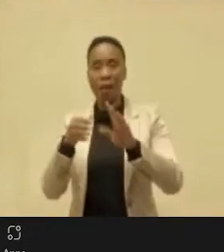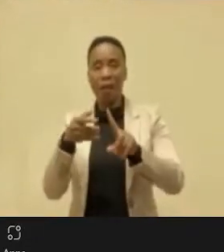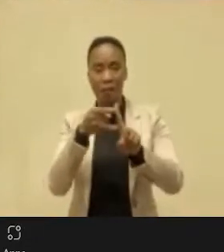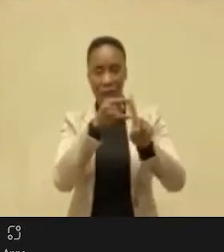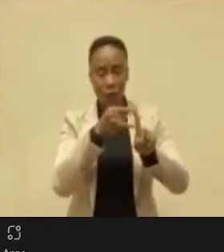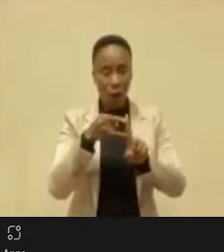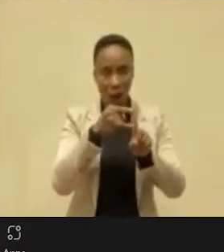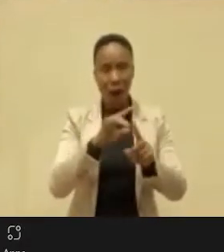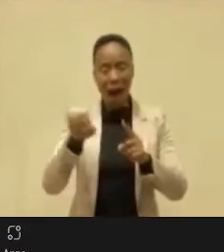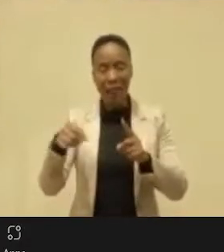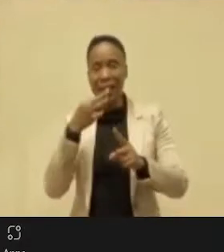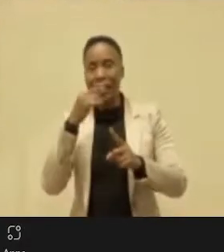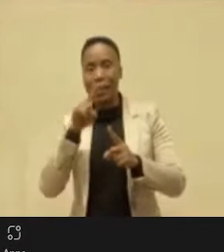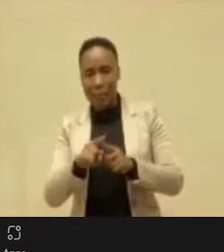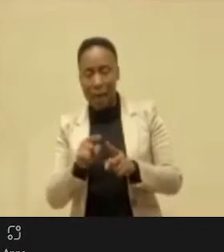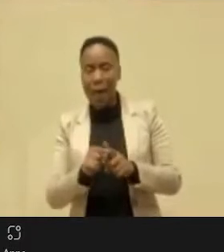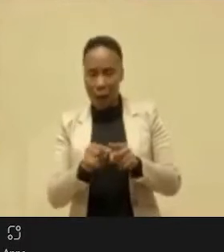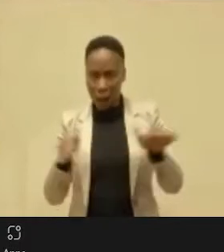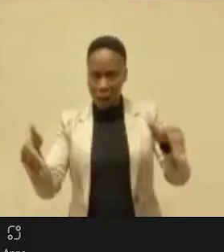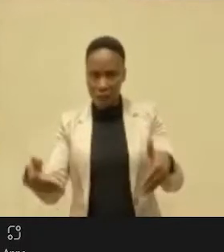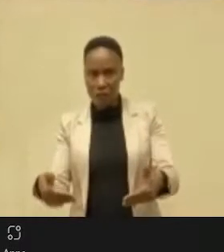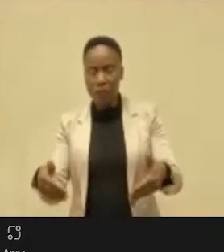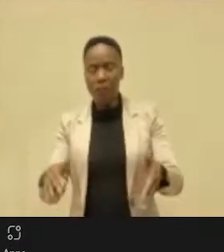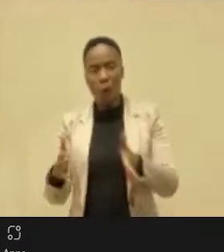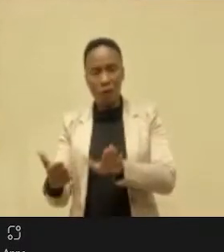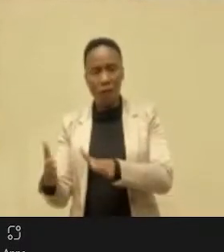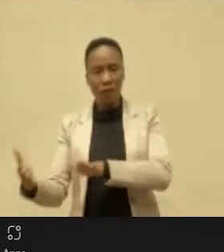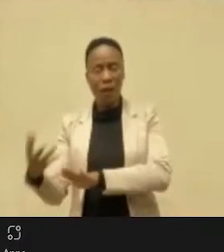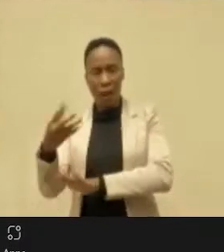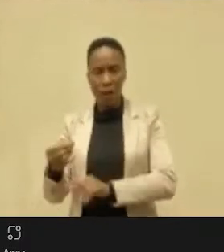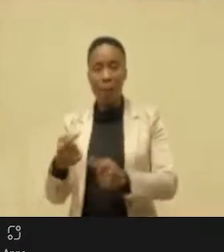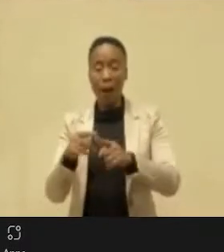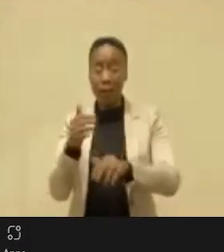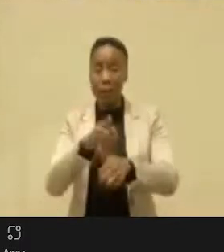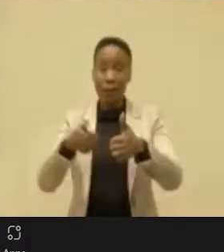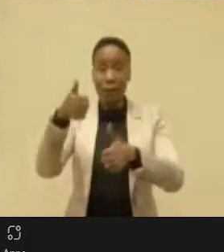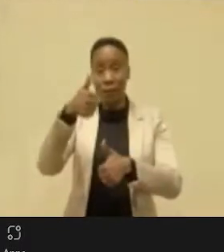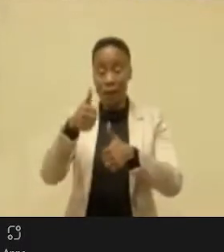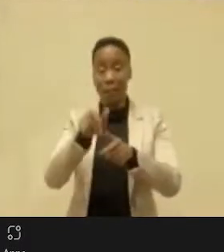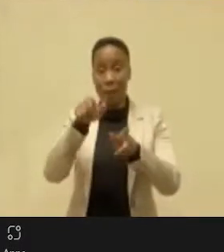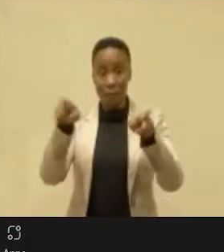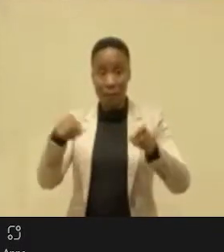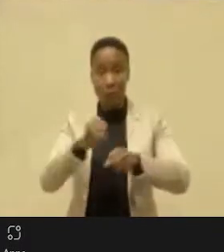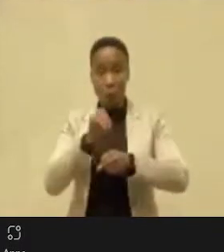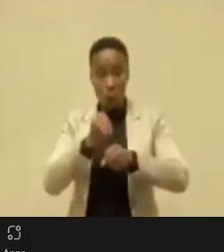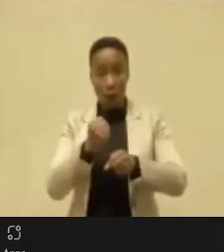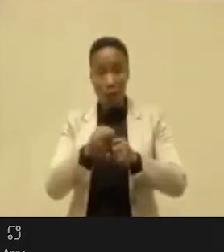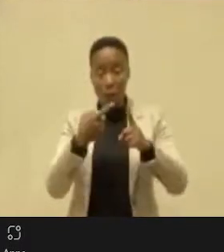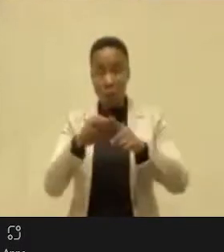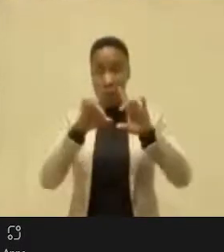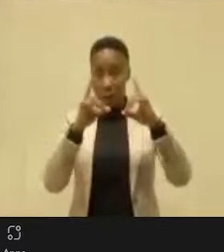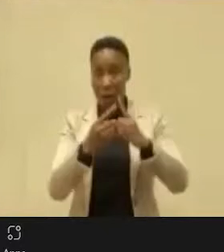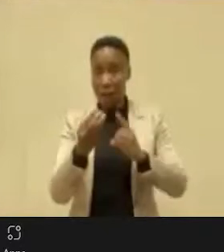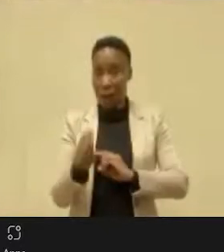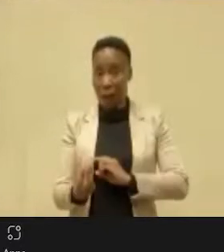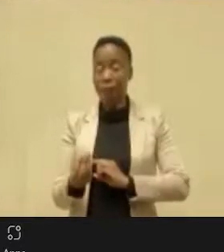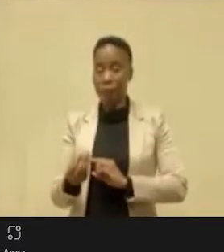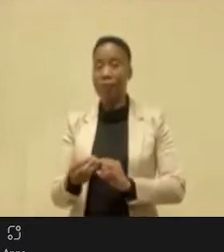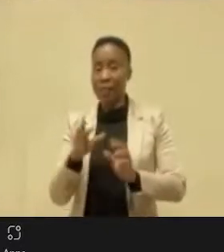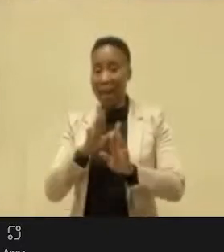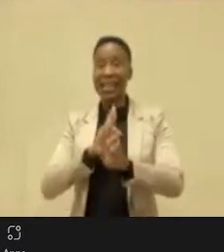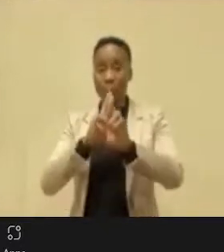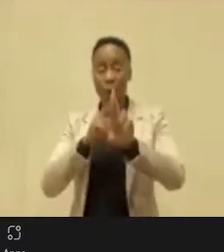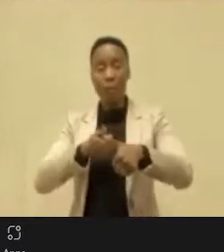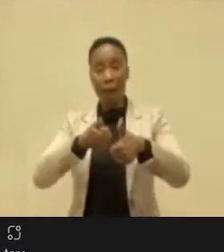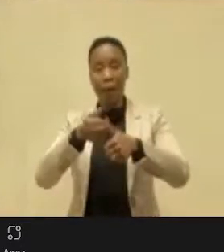bereavement but we will have senior officials from the departments that will report back on the issues